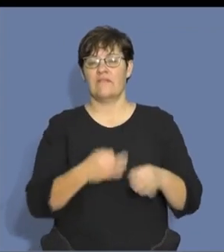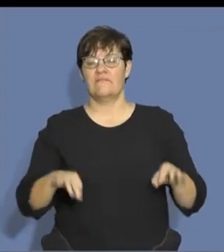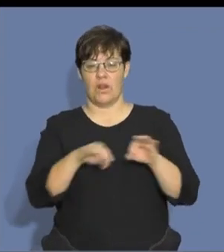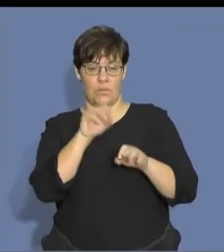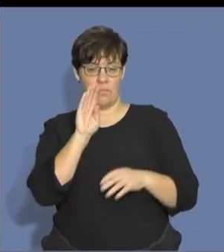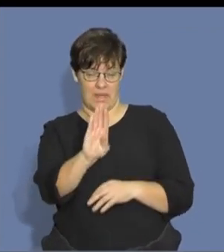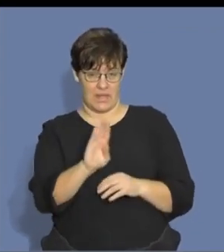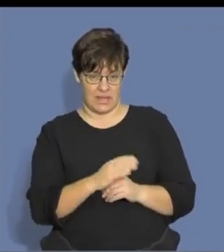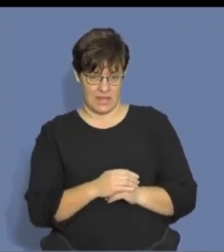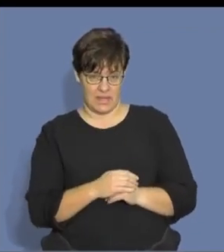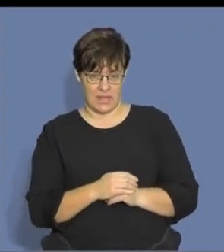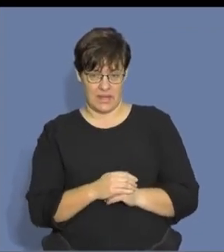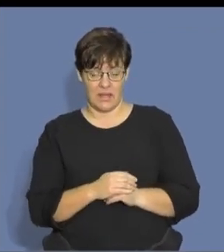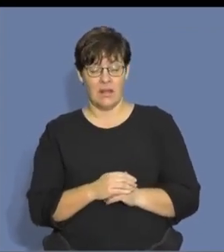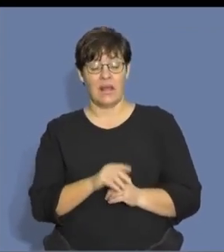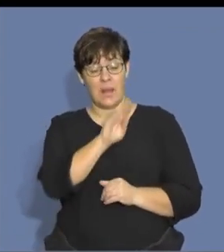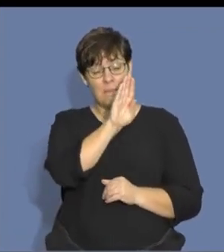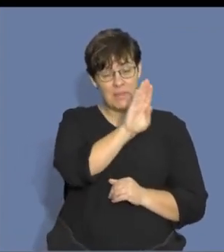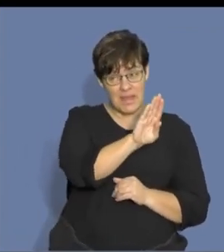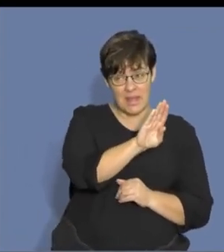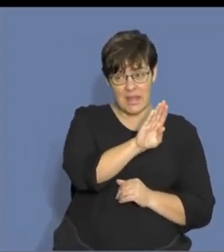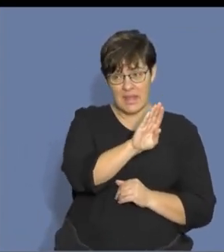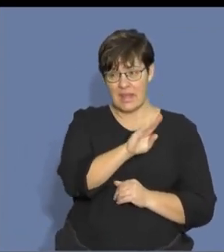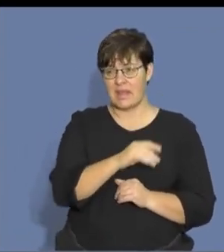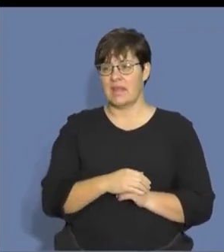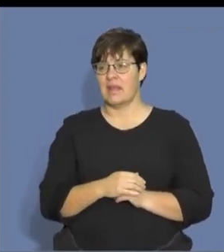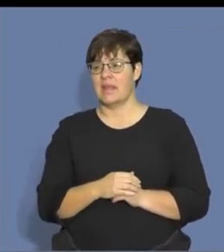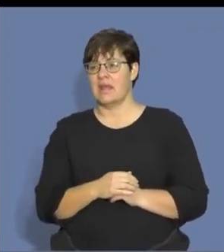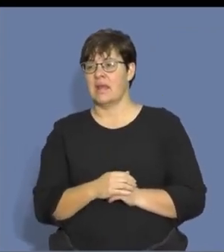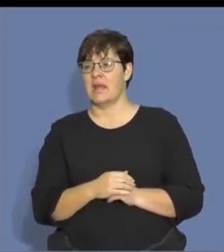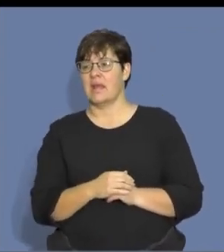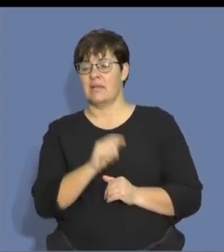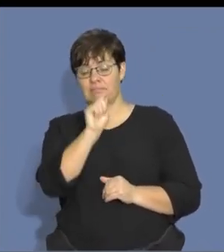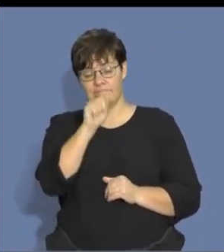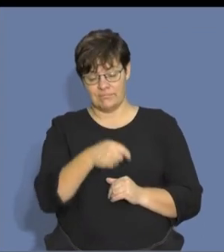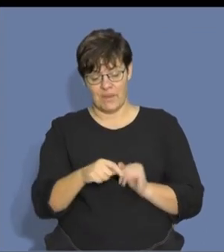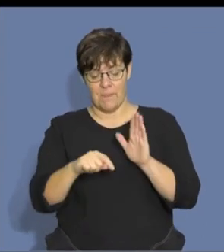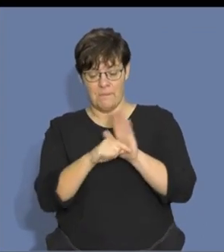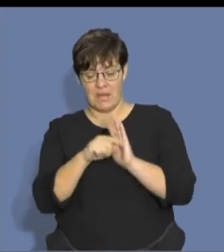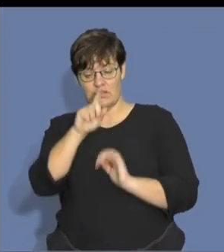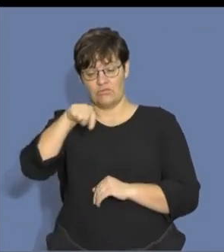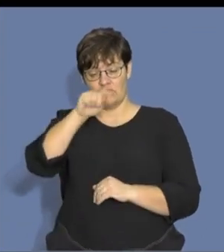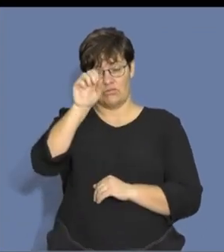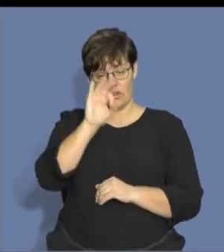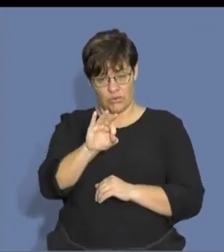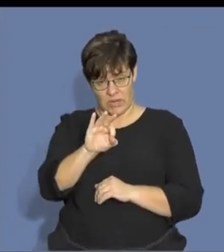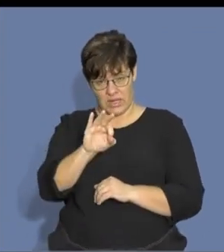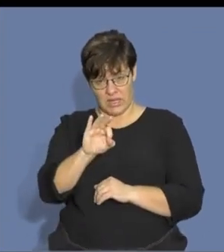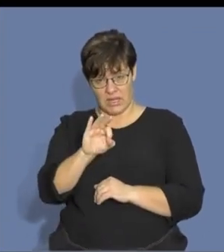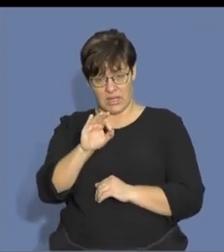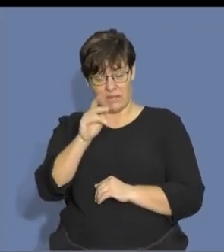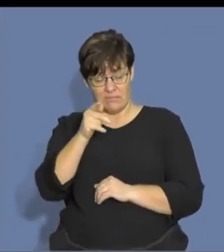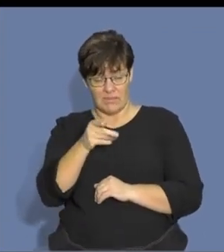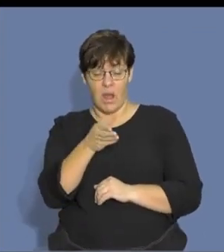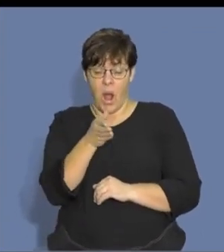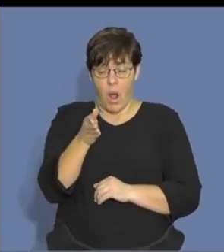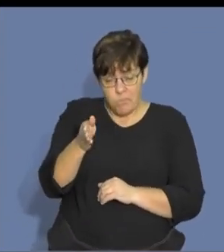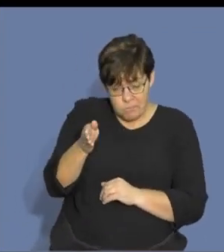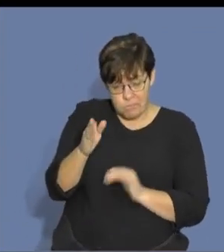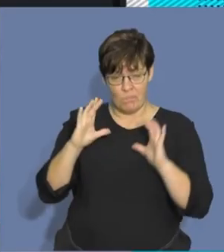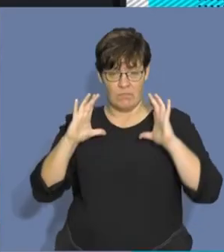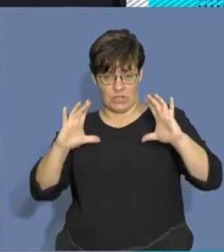b if that point, b and minus root 3, lies on the circle. So this is exactly like